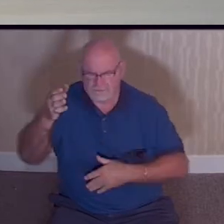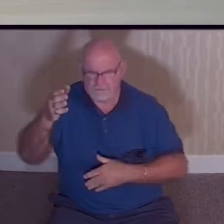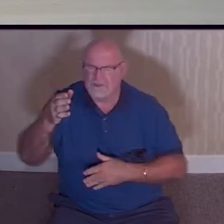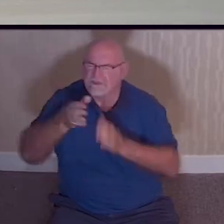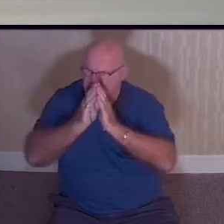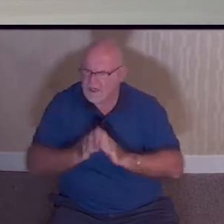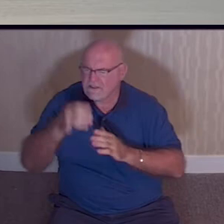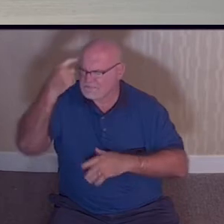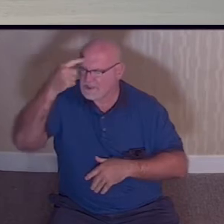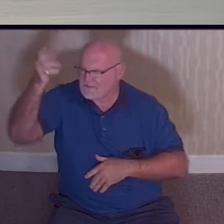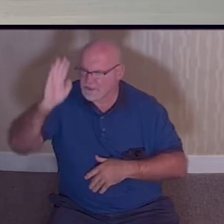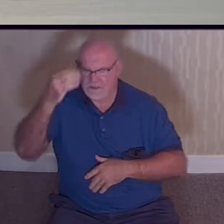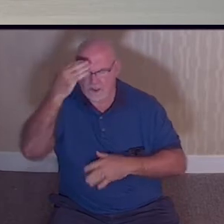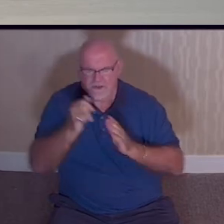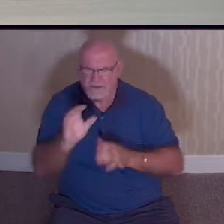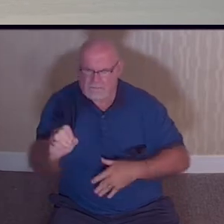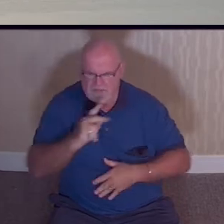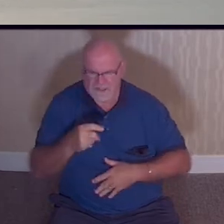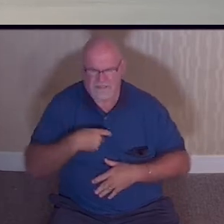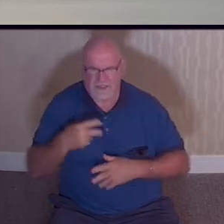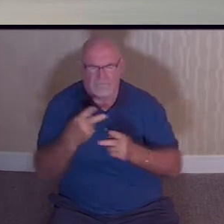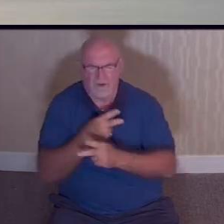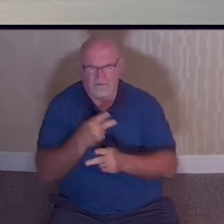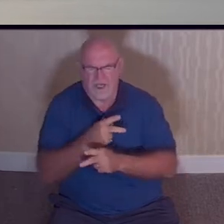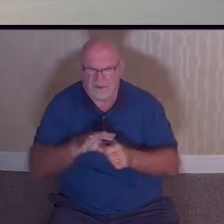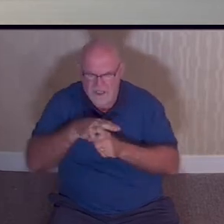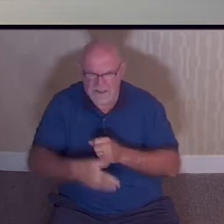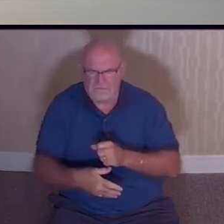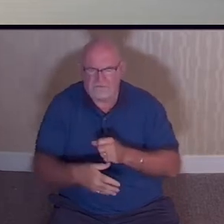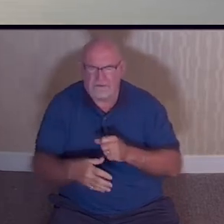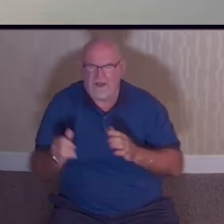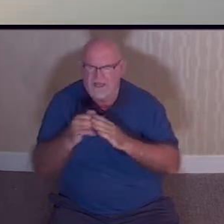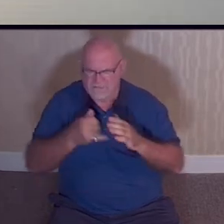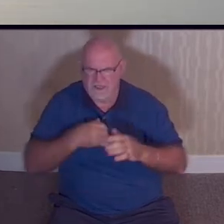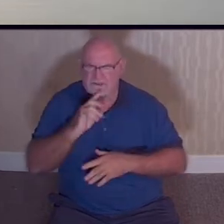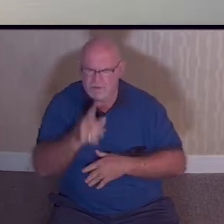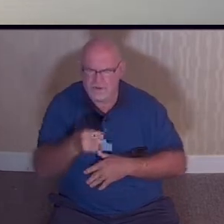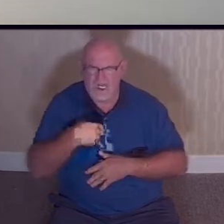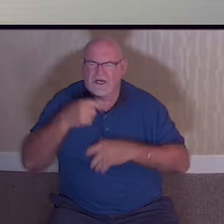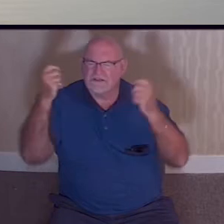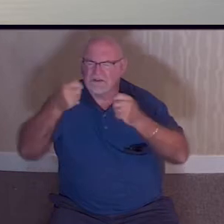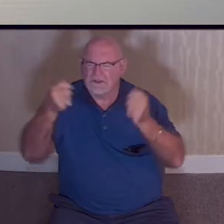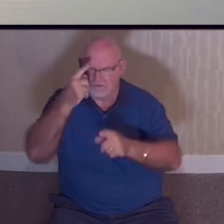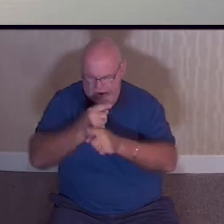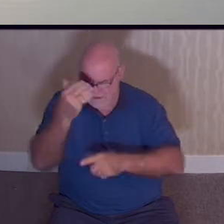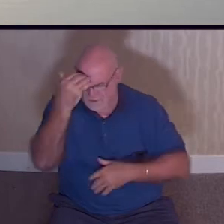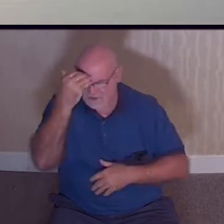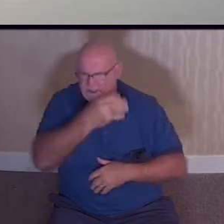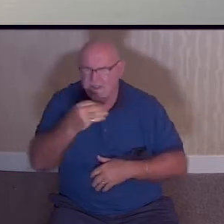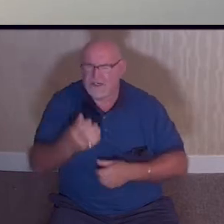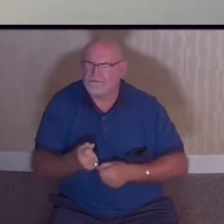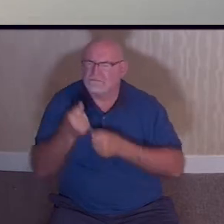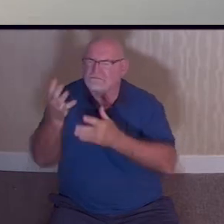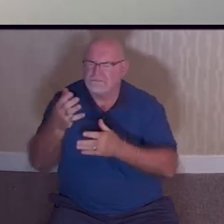God, knowing it is returning to me, multiplied abundantly. This is my truth. I celebrate this right knowing, and I release